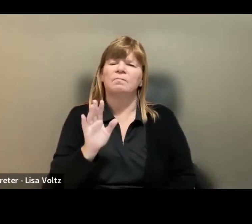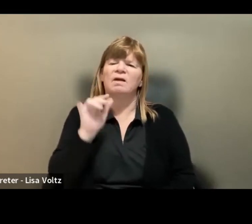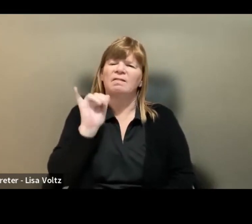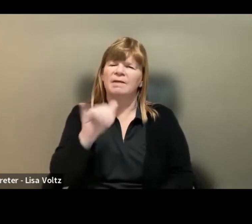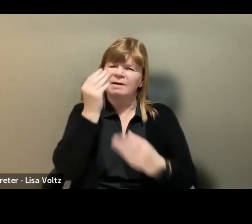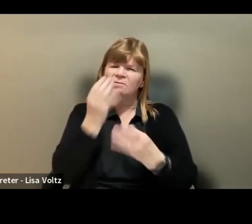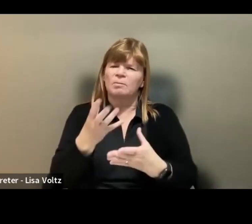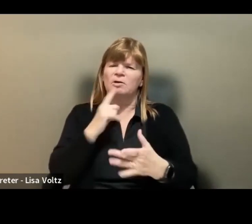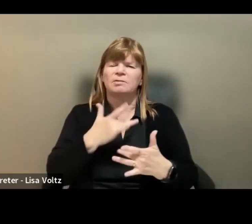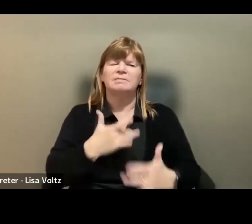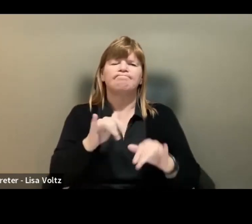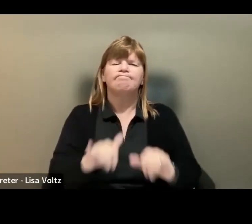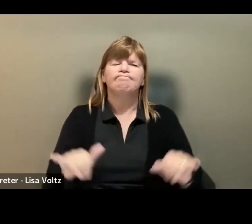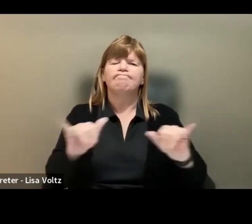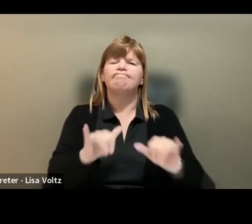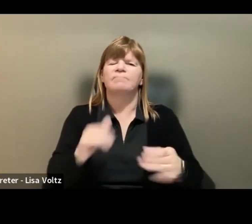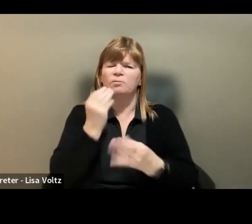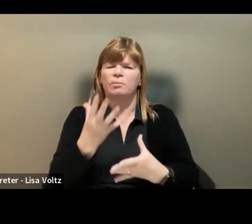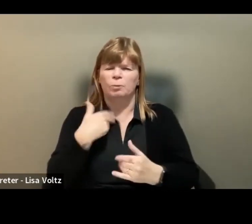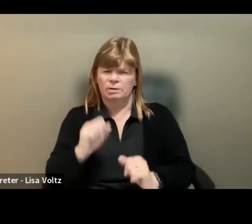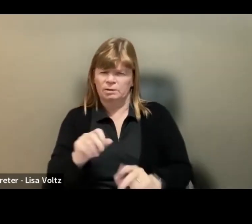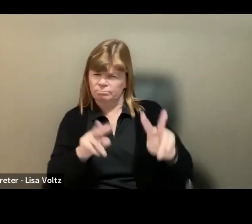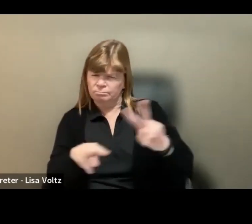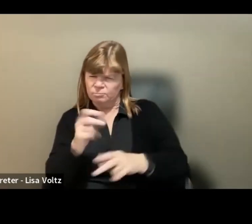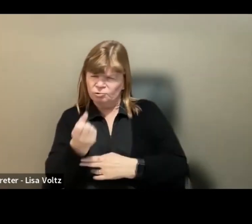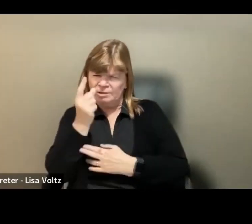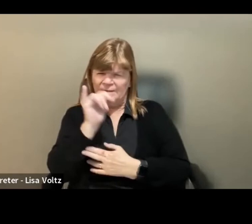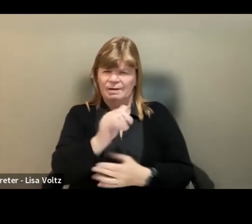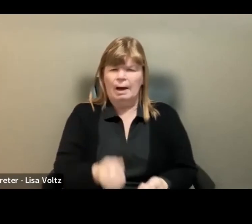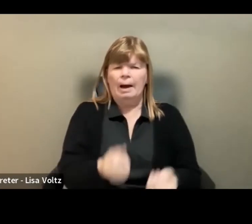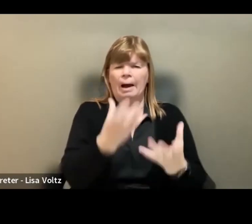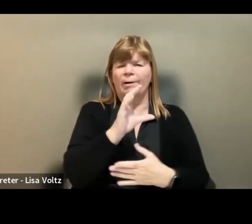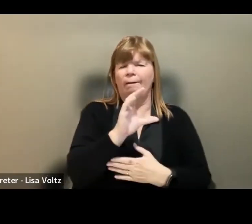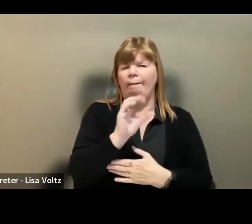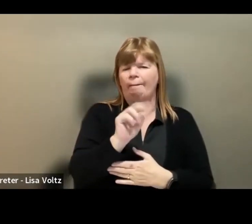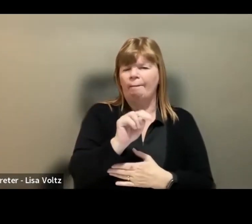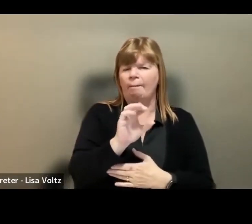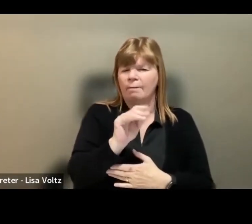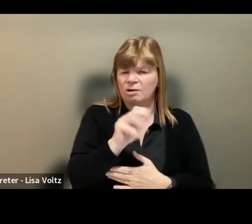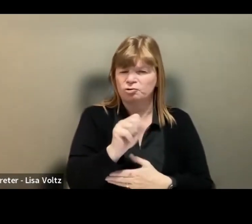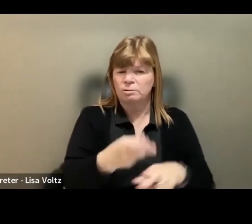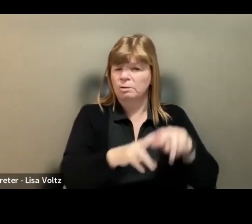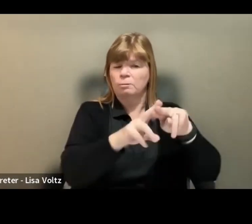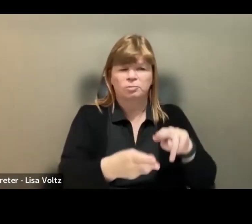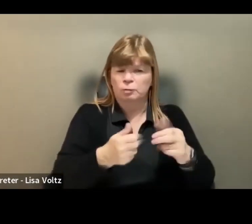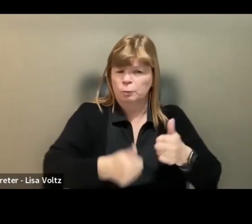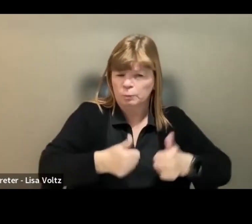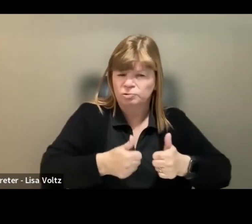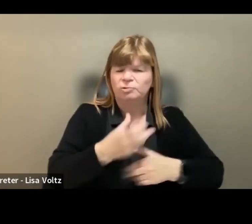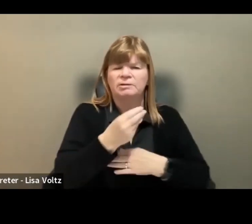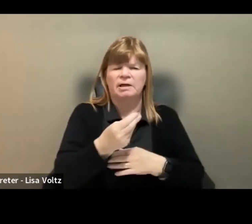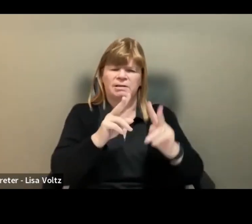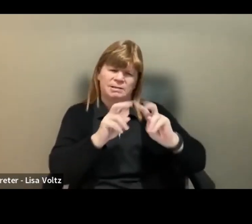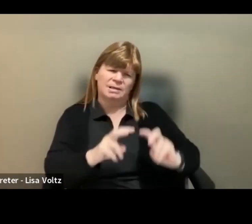on trend information so that we can understand whether the number of concussions are increasing or decreasing, and assessing